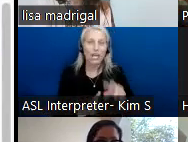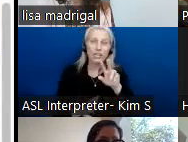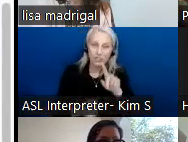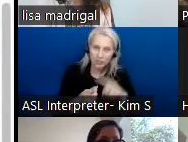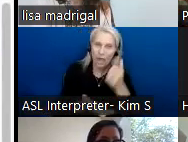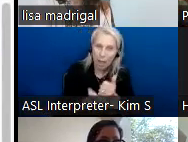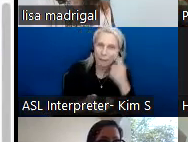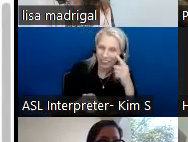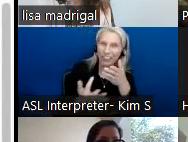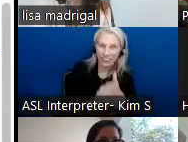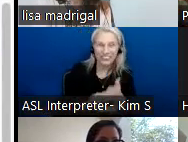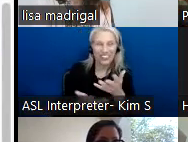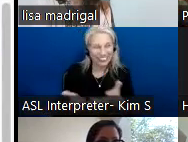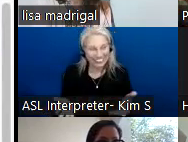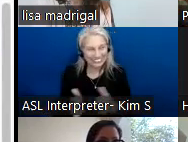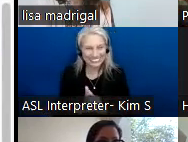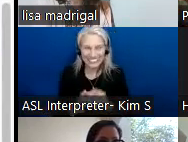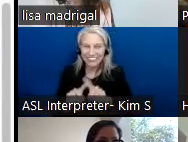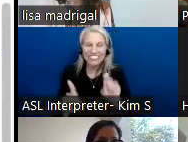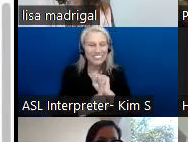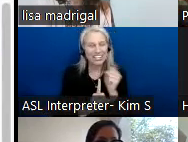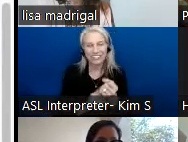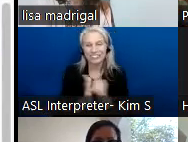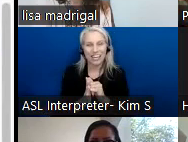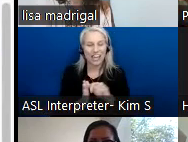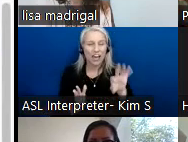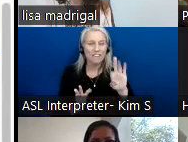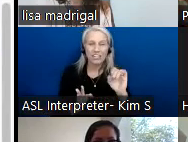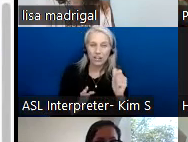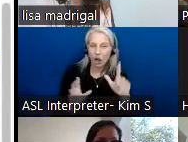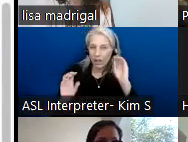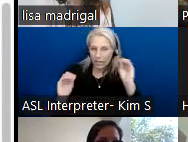or scenarios that that fentanyl education might